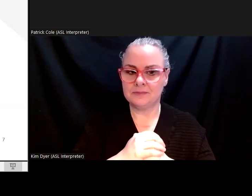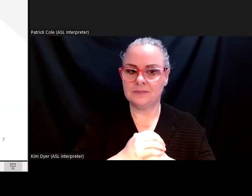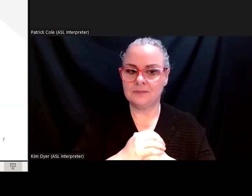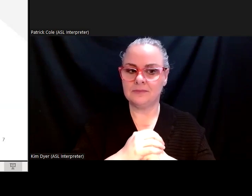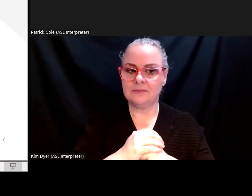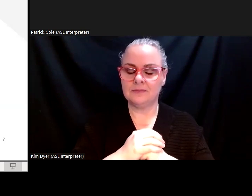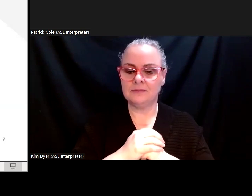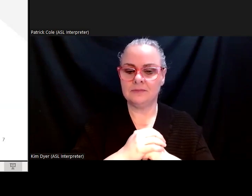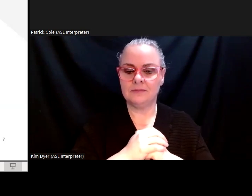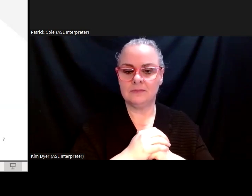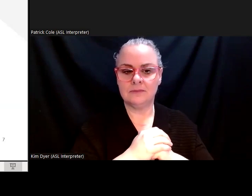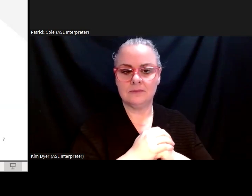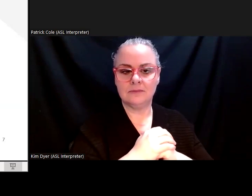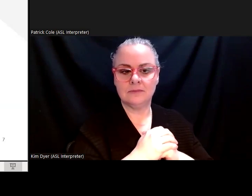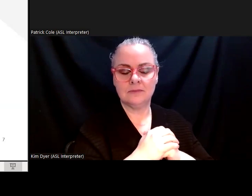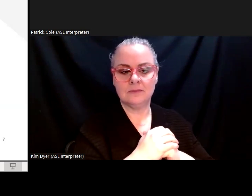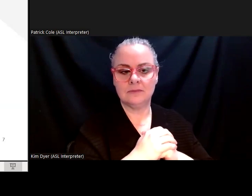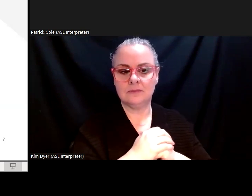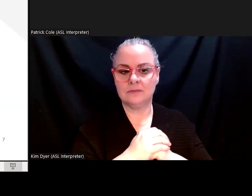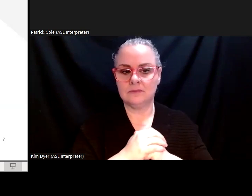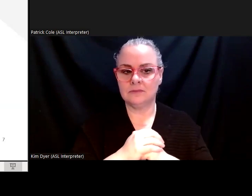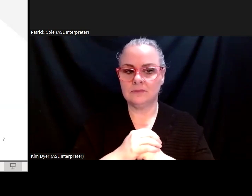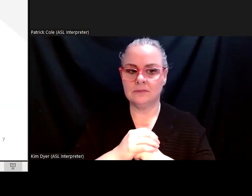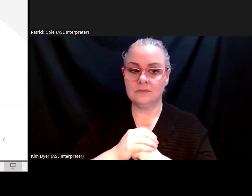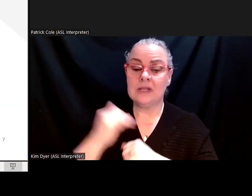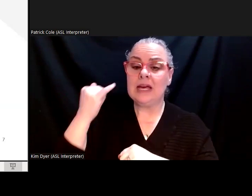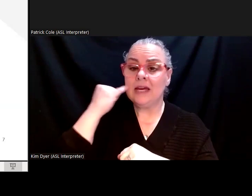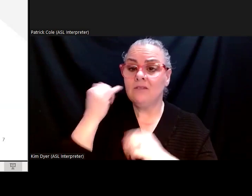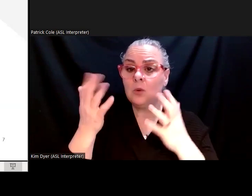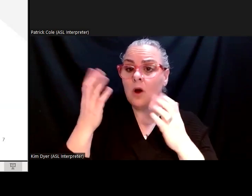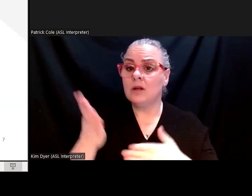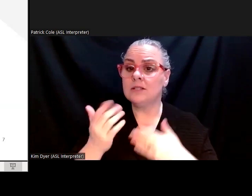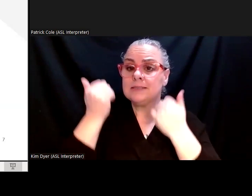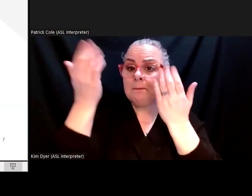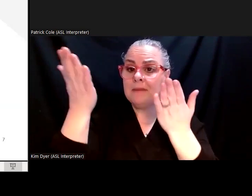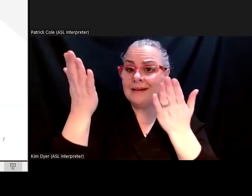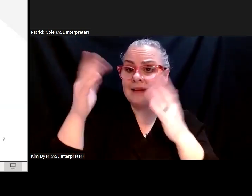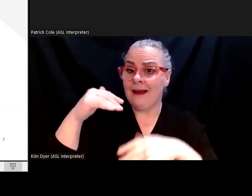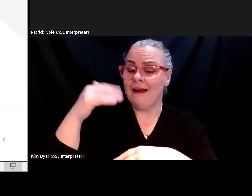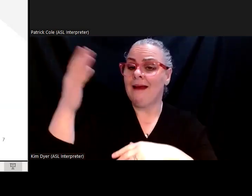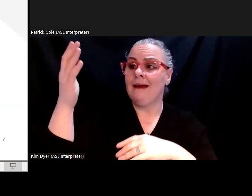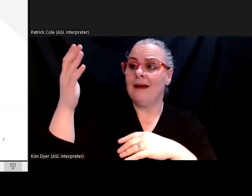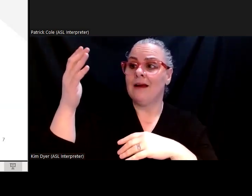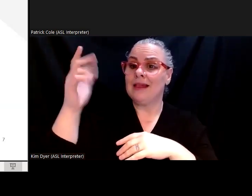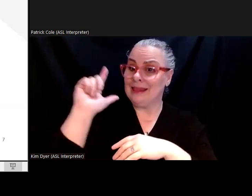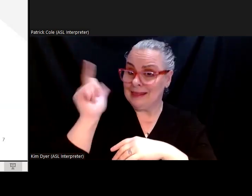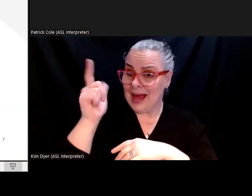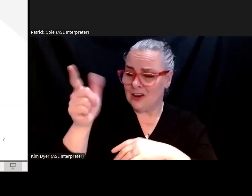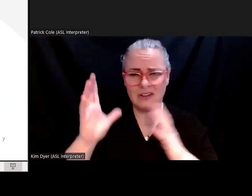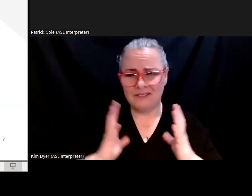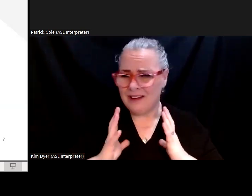And if folks who want to submit questions afterwards, they are also welcome to do that.